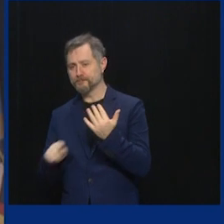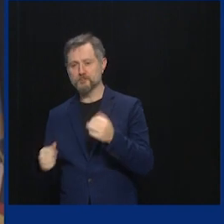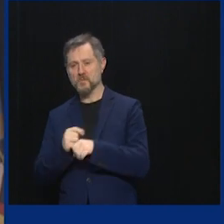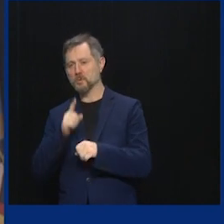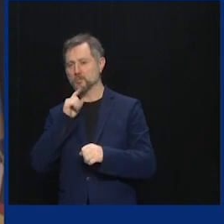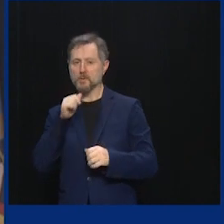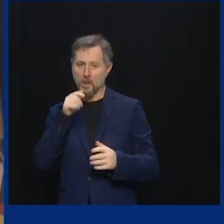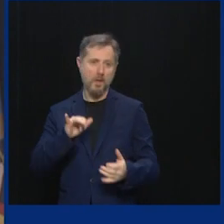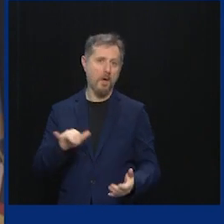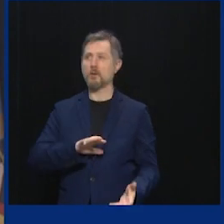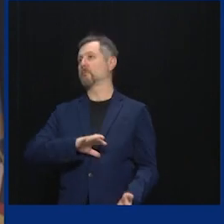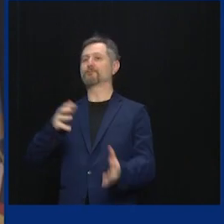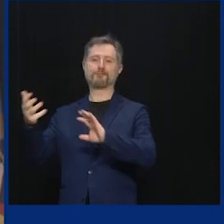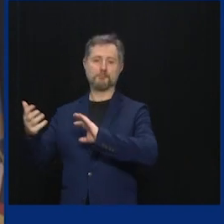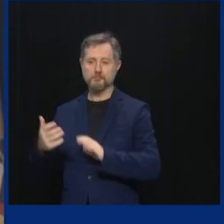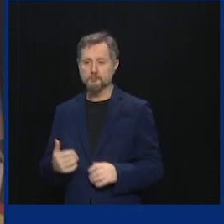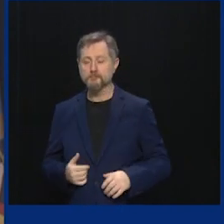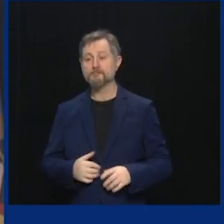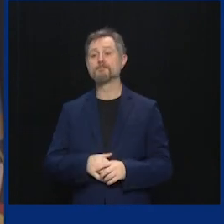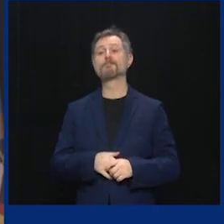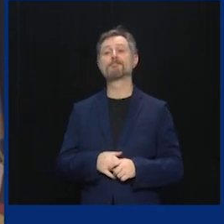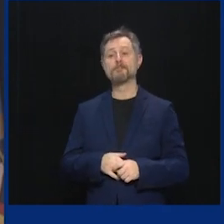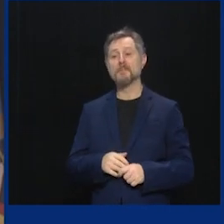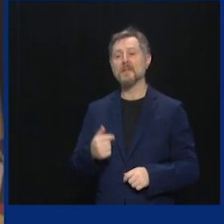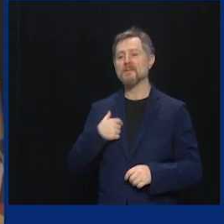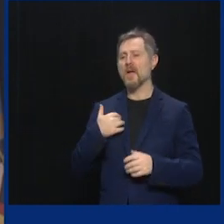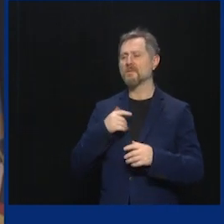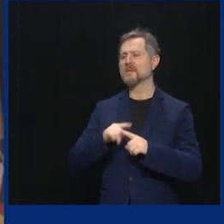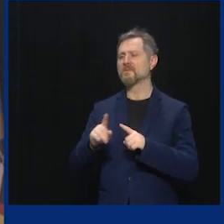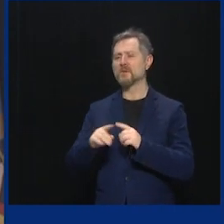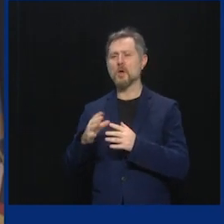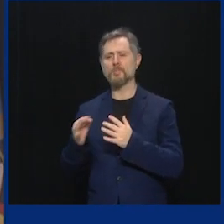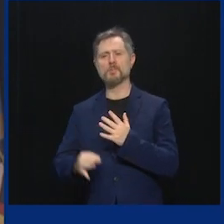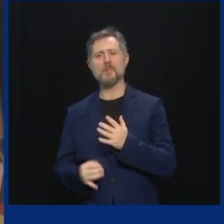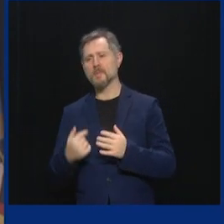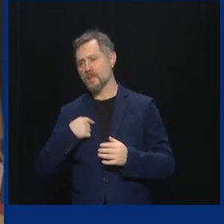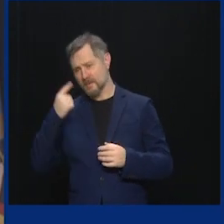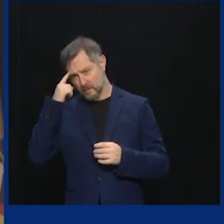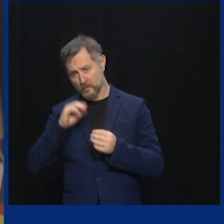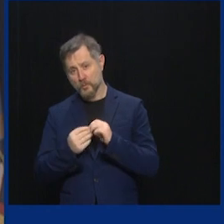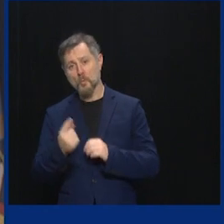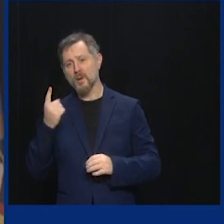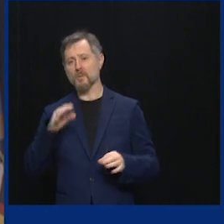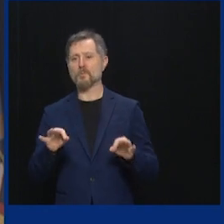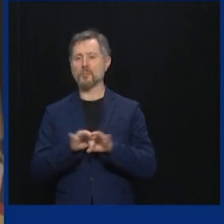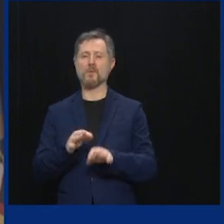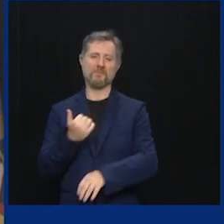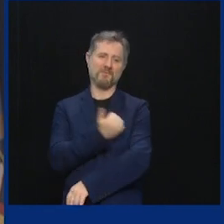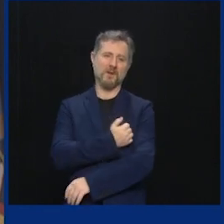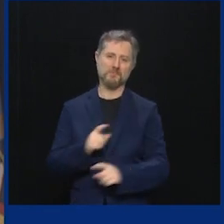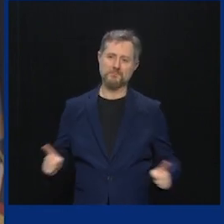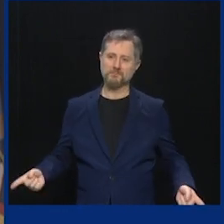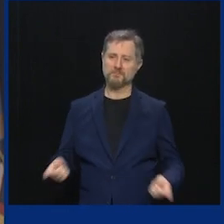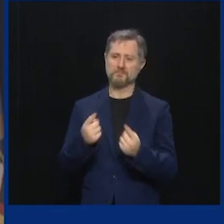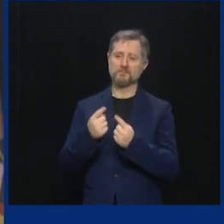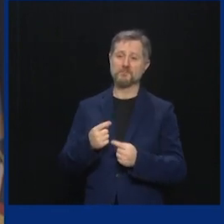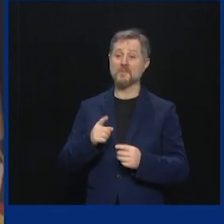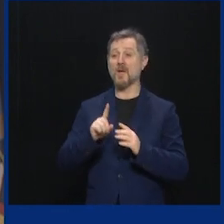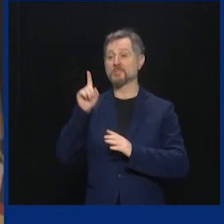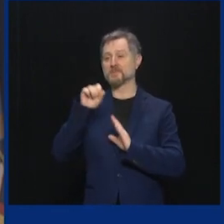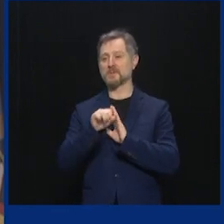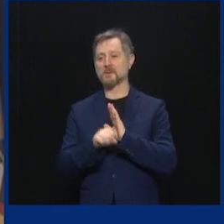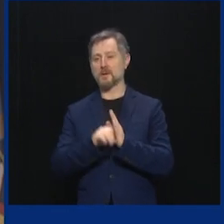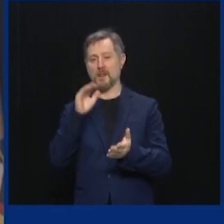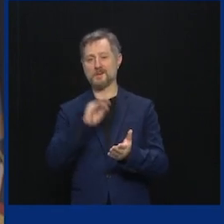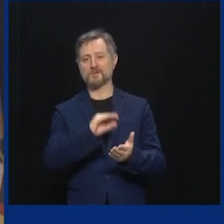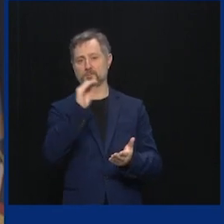But it's a combination of many things, but I think number one, it is the fact that the vaccination rates are significantly lower in some of these areas.